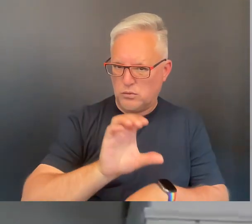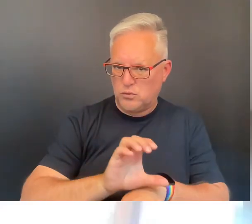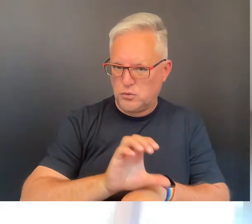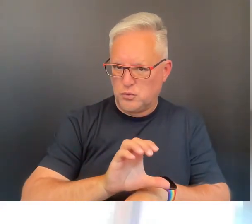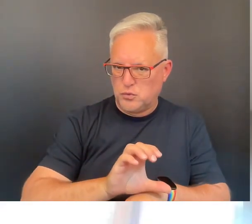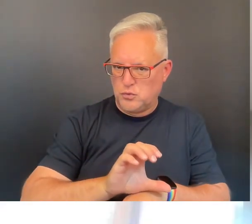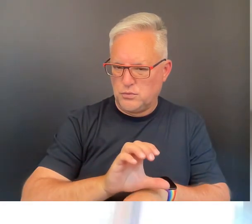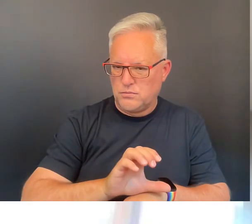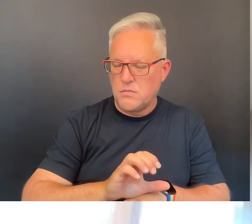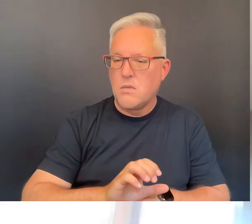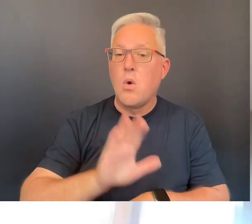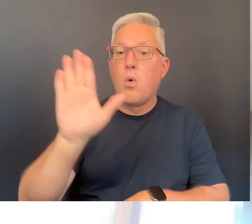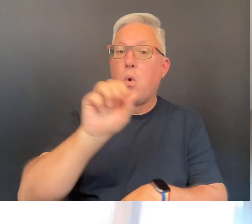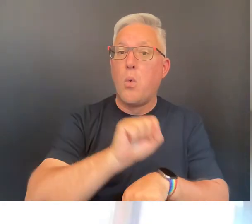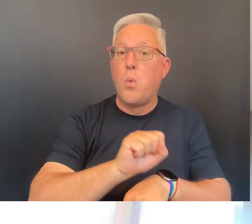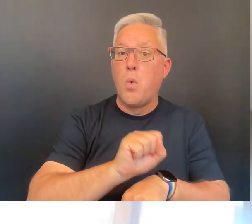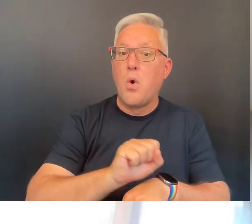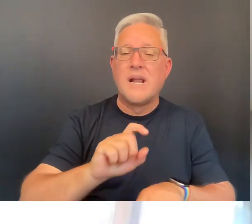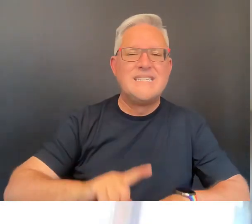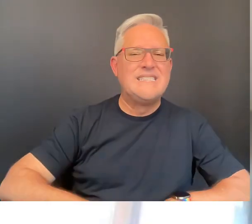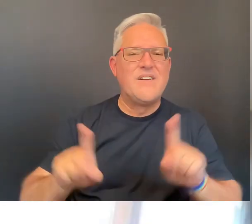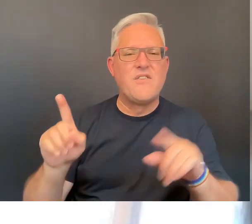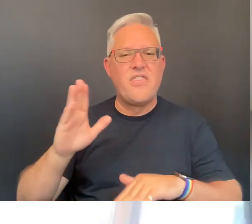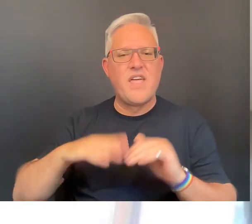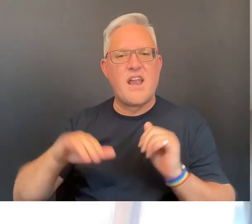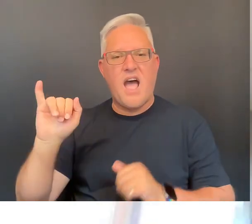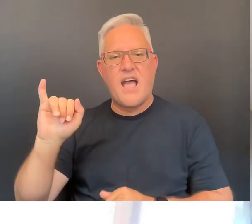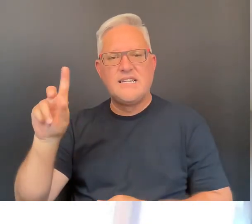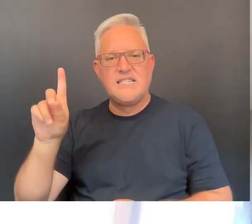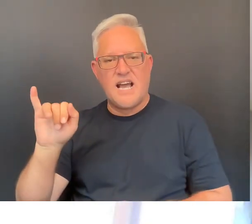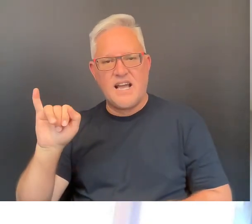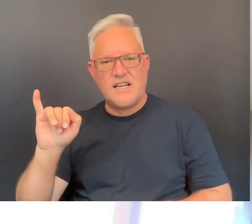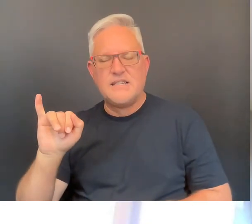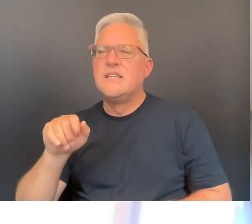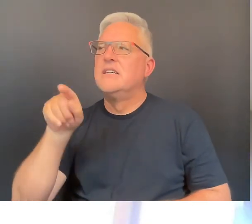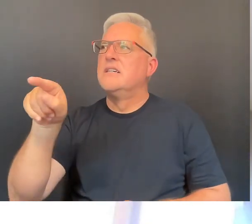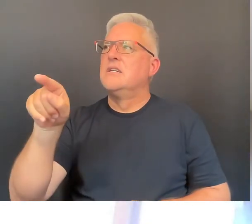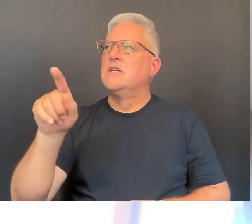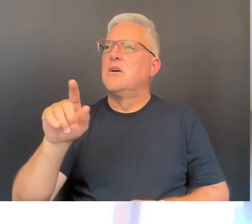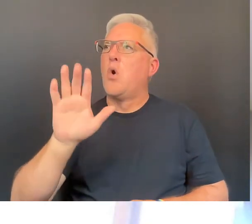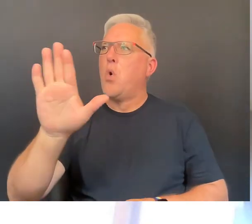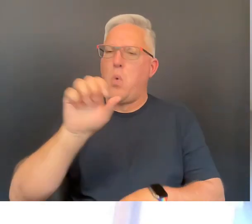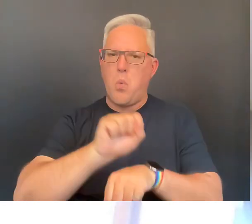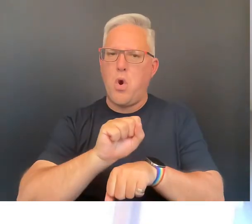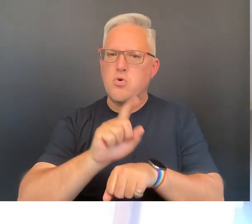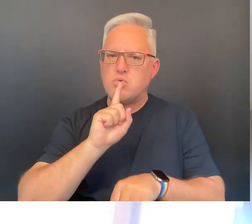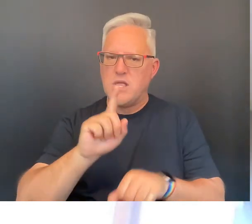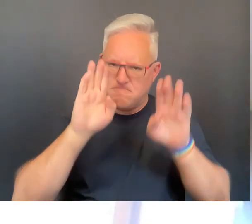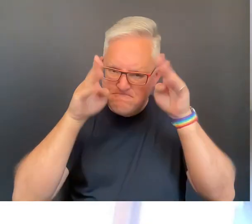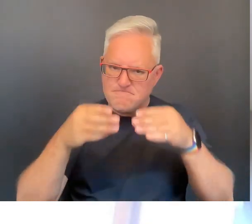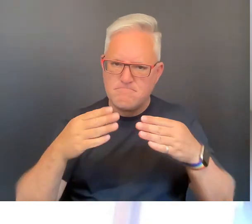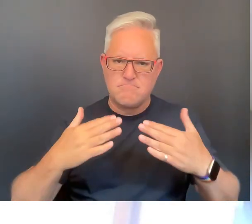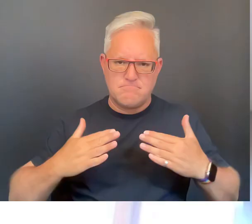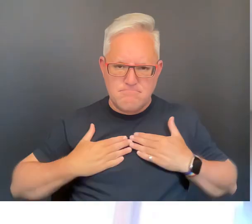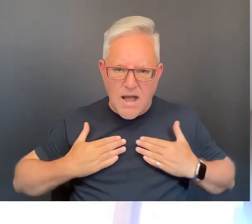is different than IDI. It's really looking into your